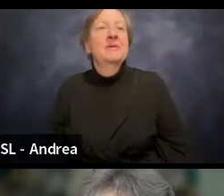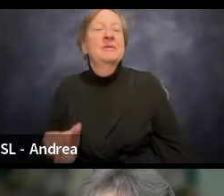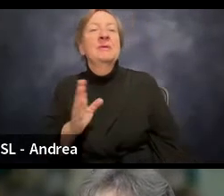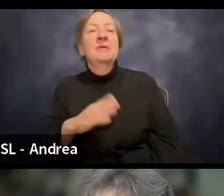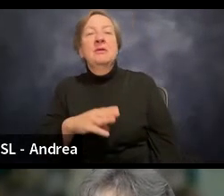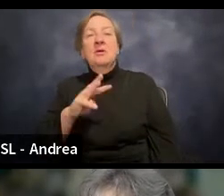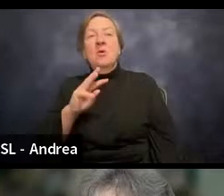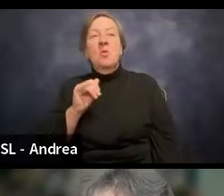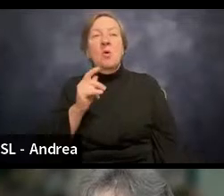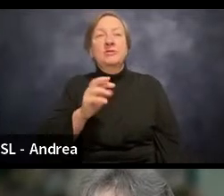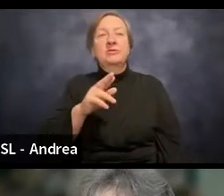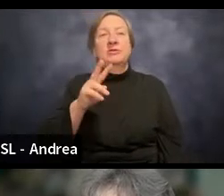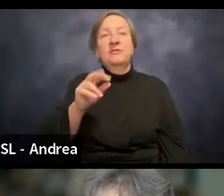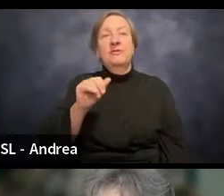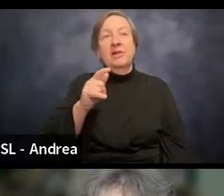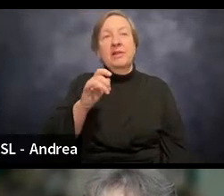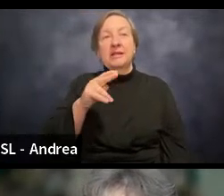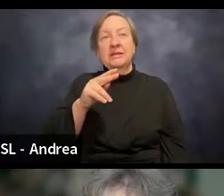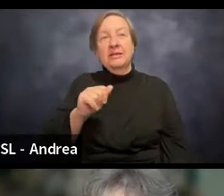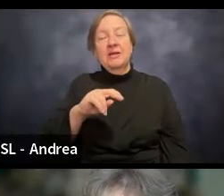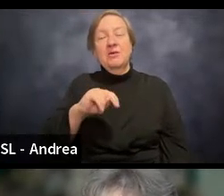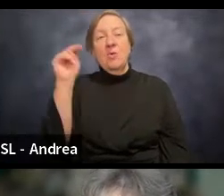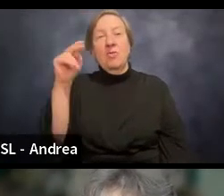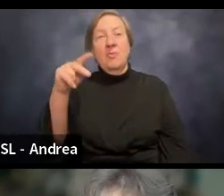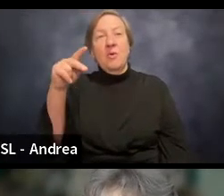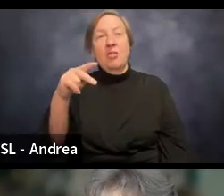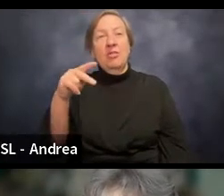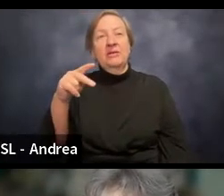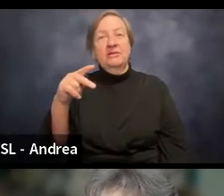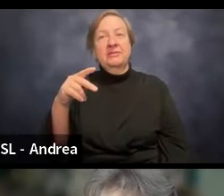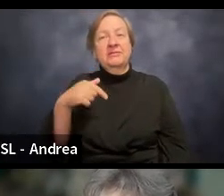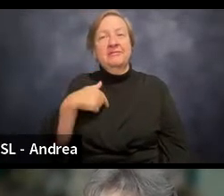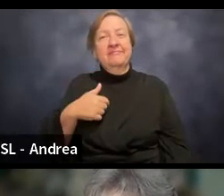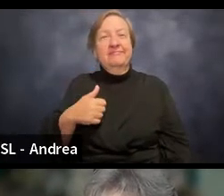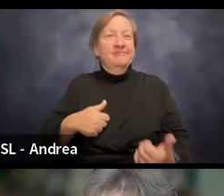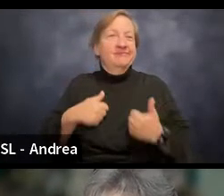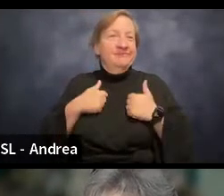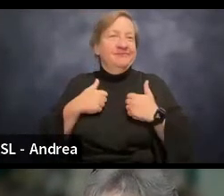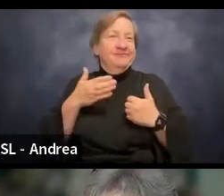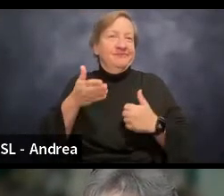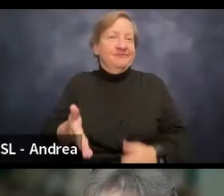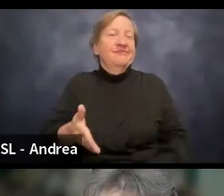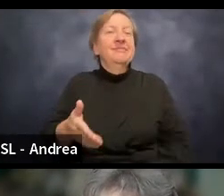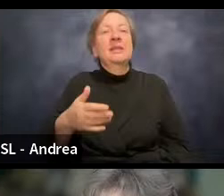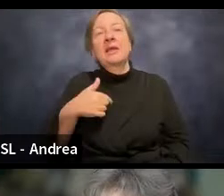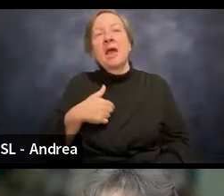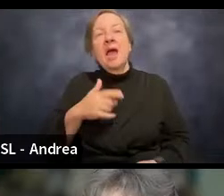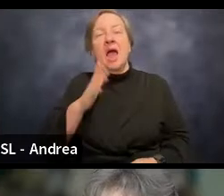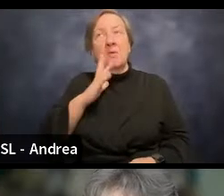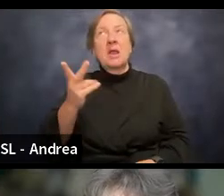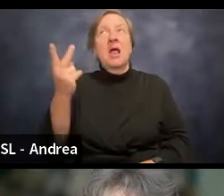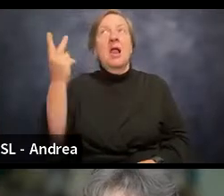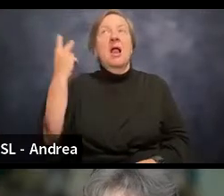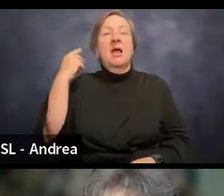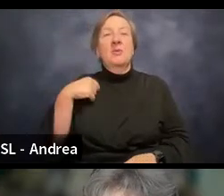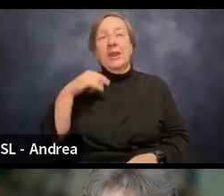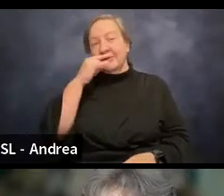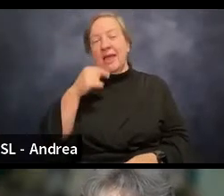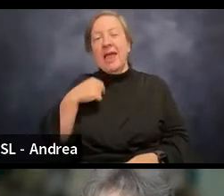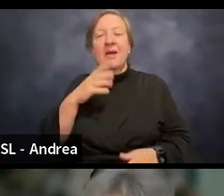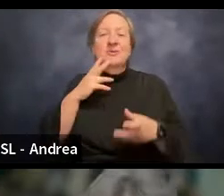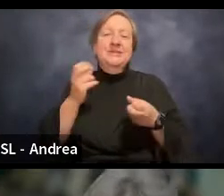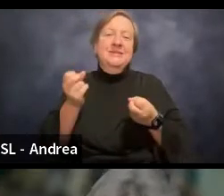Walter Valenta, North Portland resident. I'm going way back to being a kid, but I would go for the skateboarding.